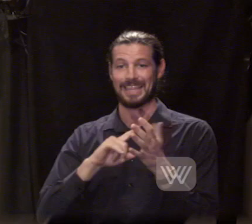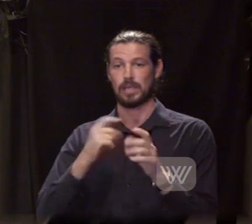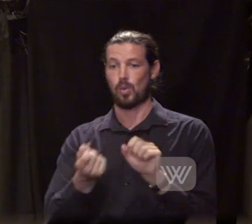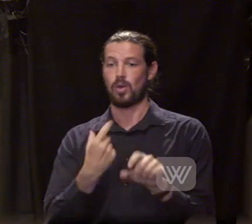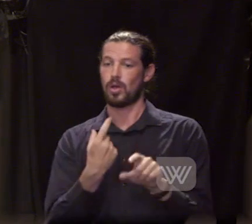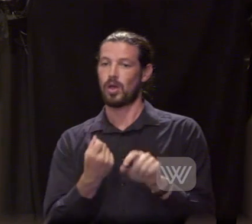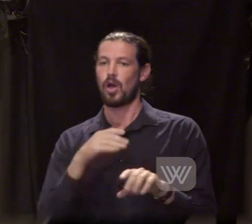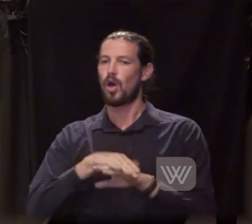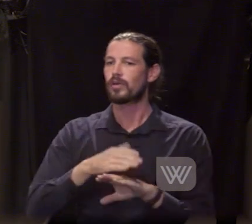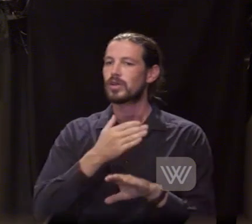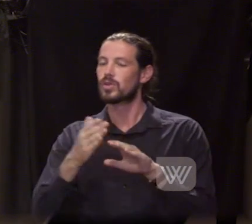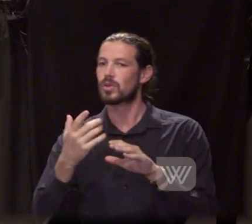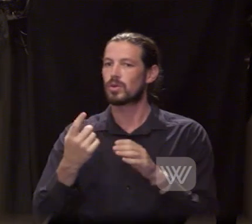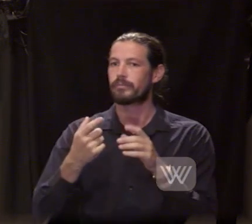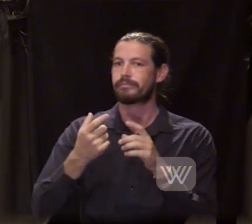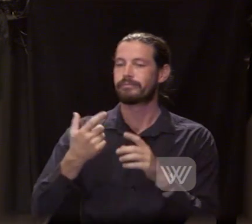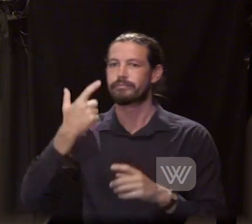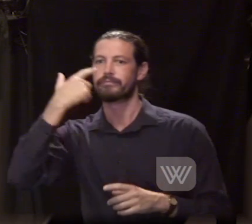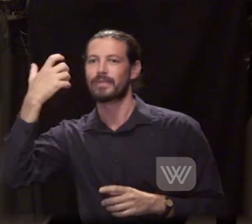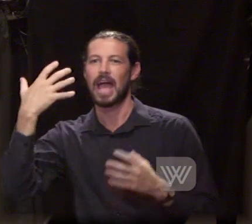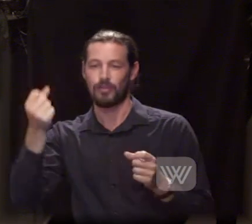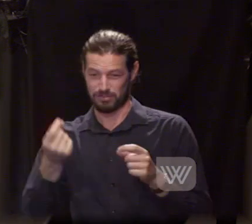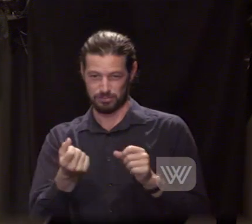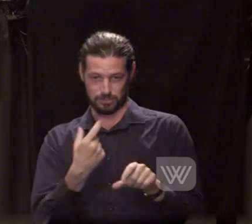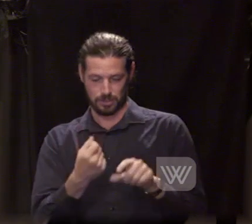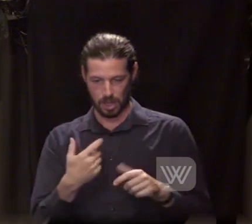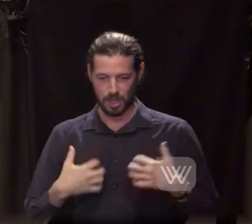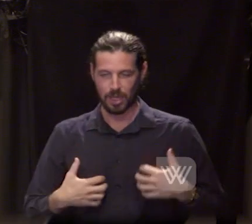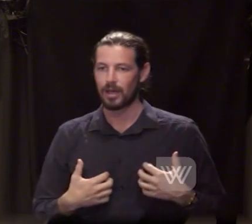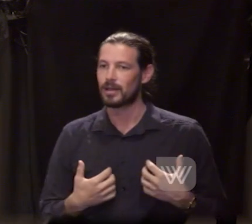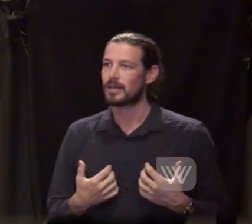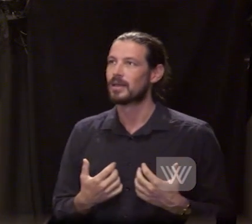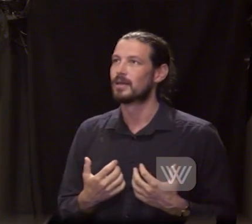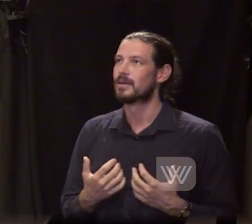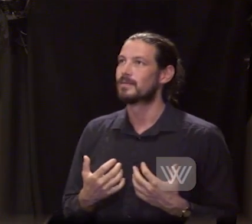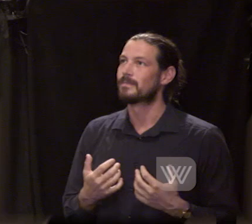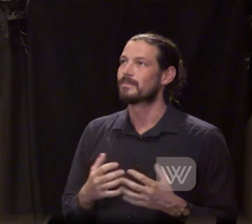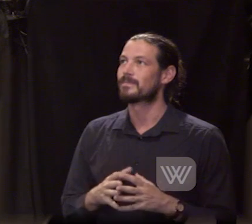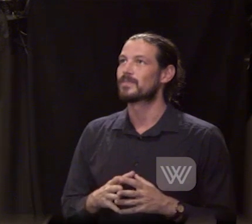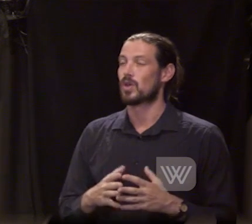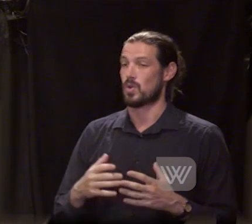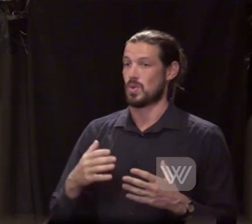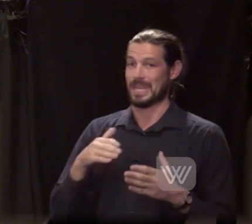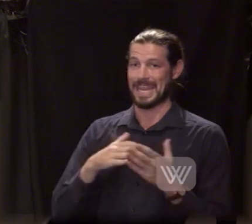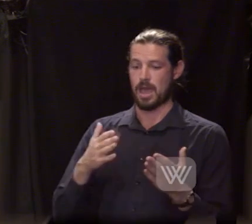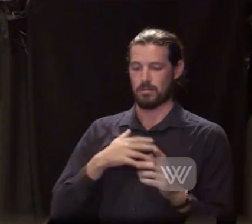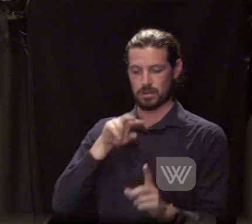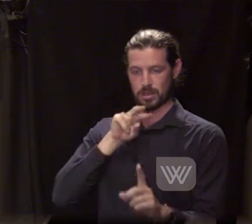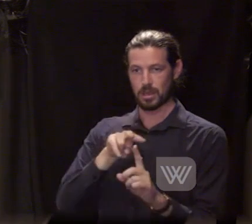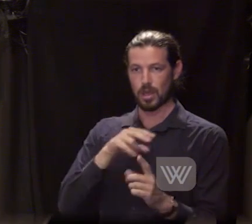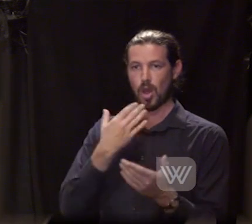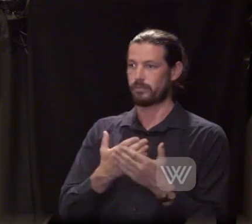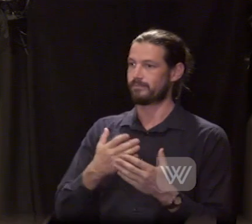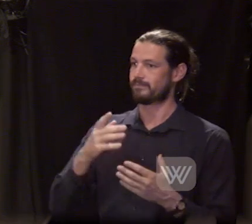that's awesome. And yeah, in general, I think my main takeaway about humanity now is that we